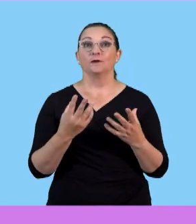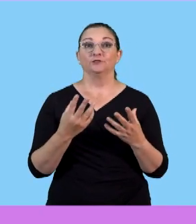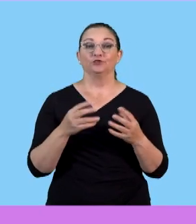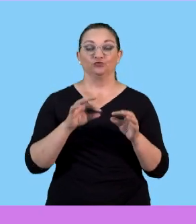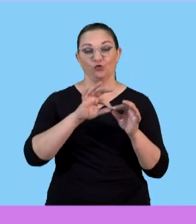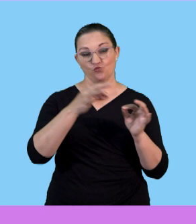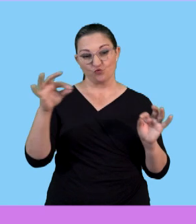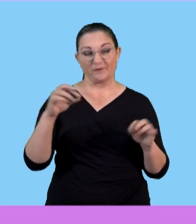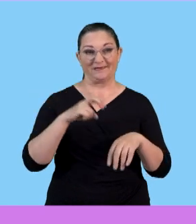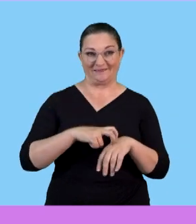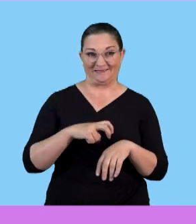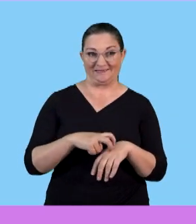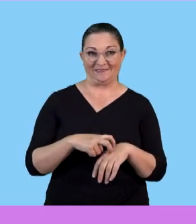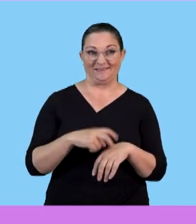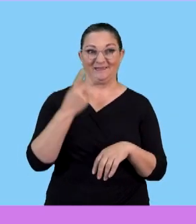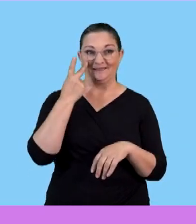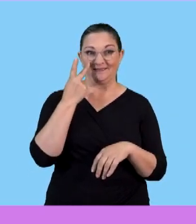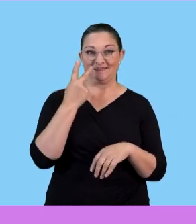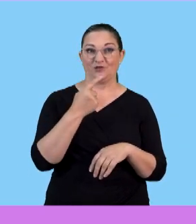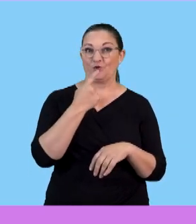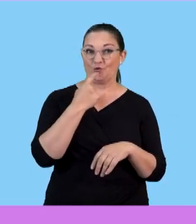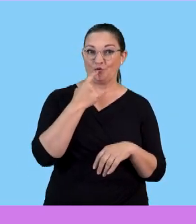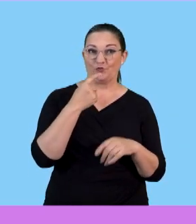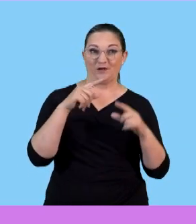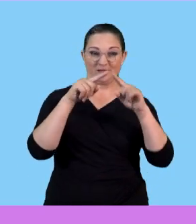just quickly look at the red triangle.